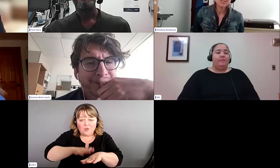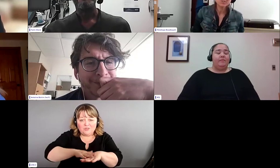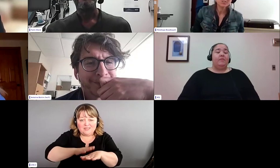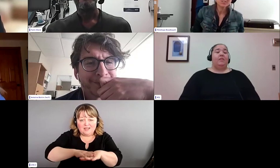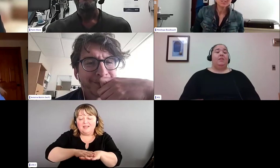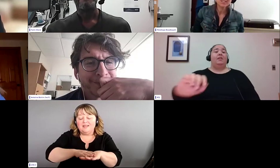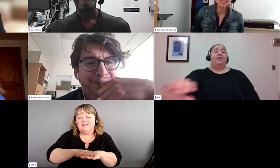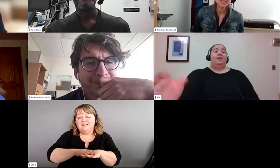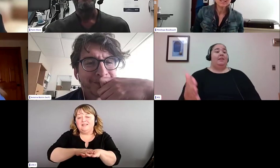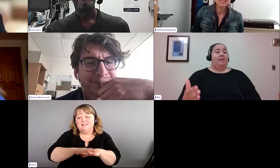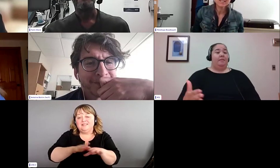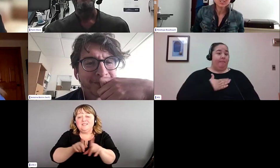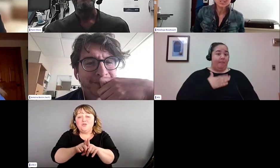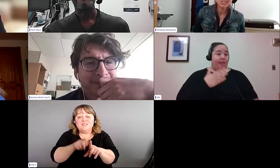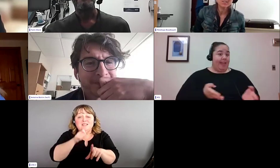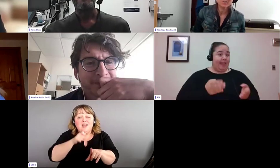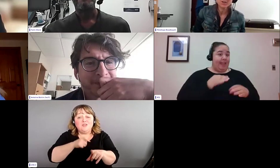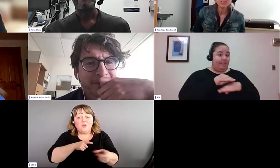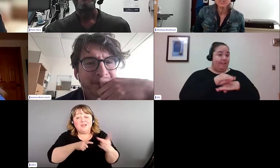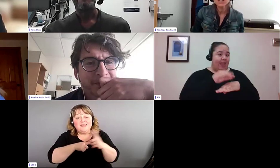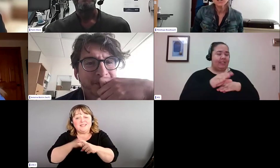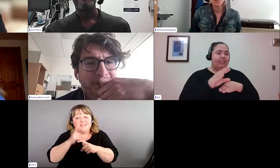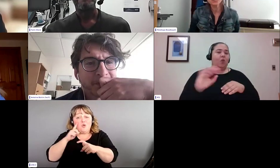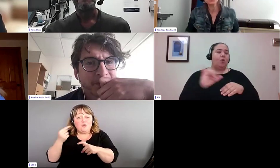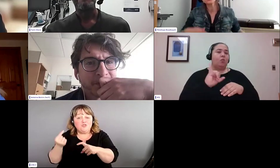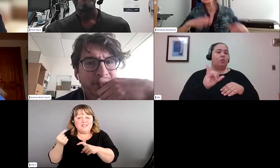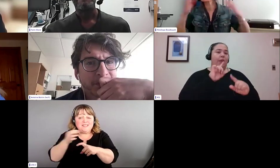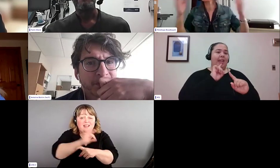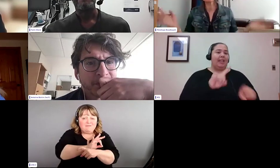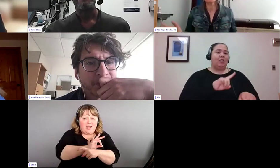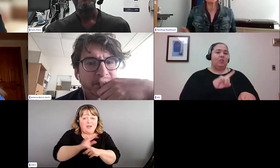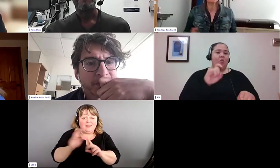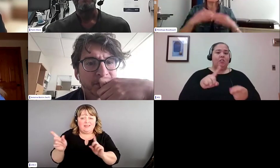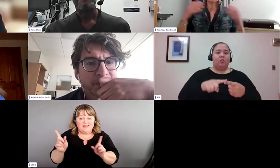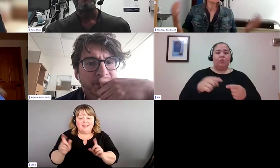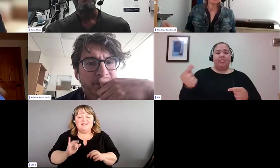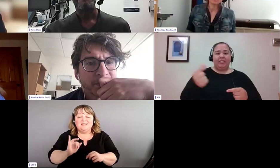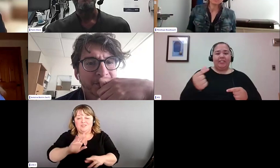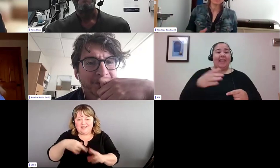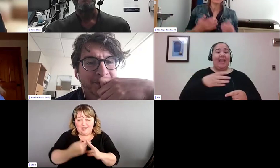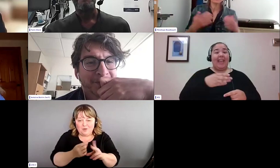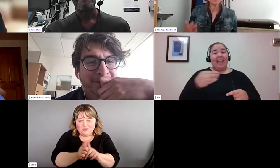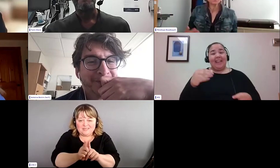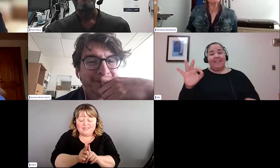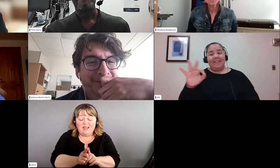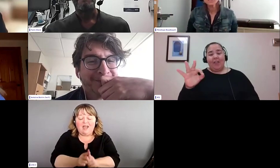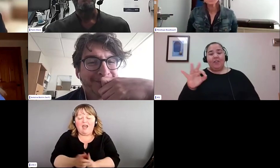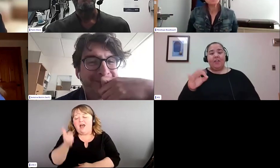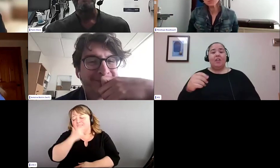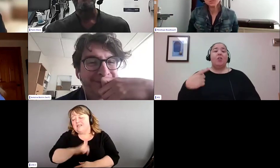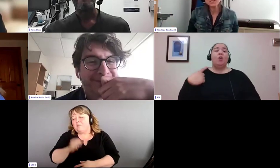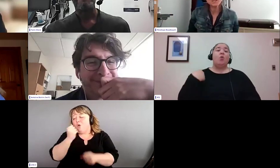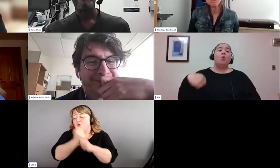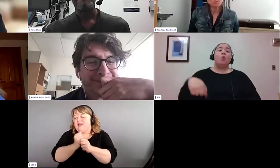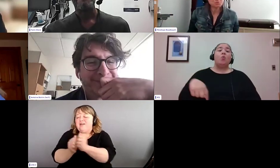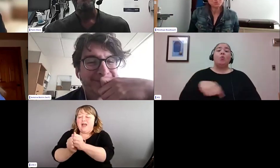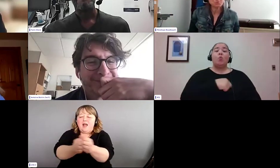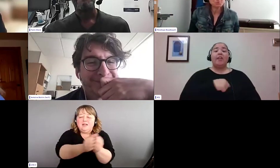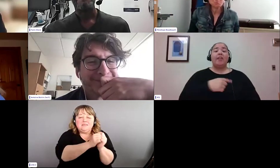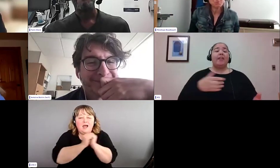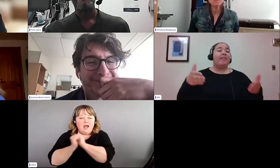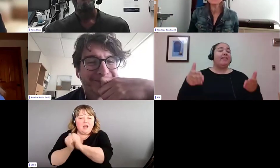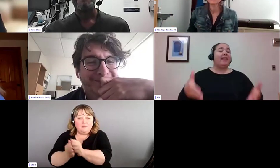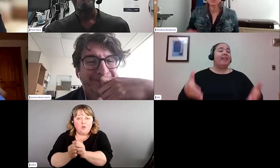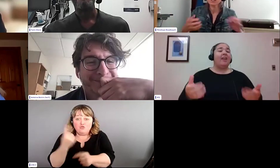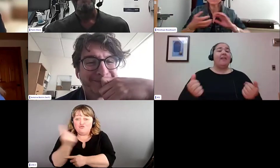My advice also answers the question which was addressed to Ghislaine and Farron. We're there. Everything is wonderful. It's